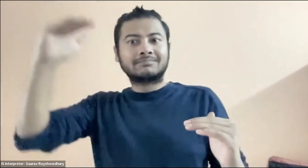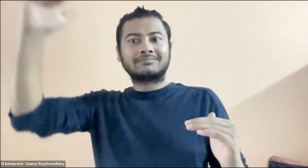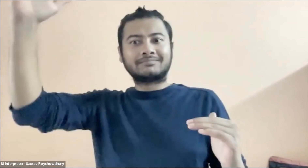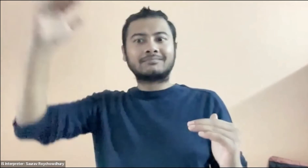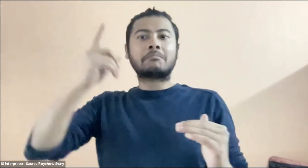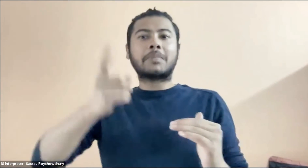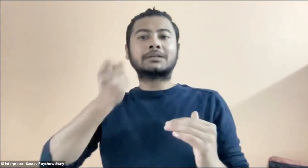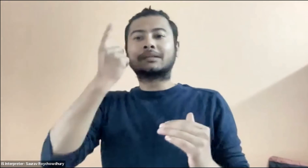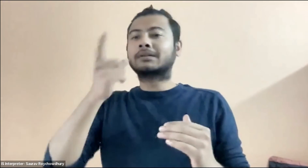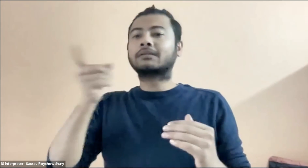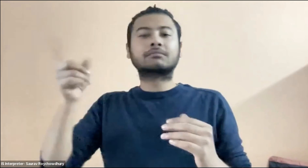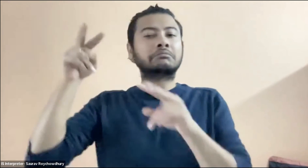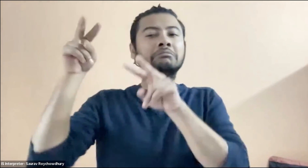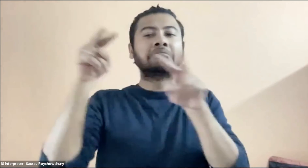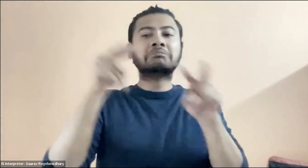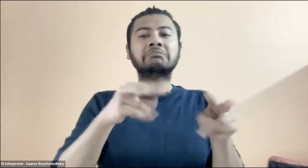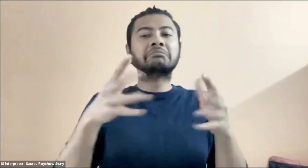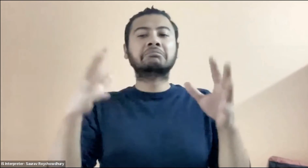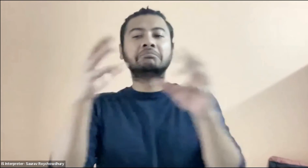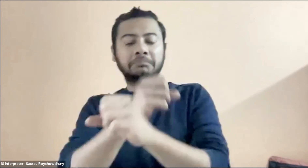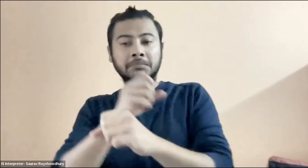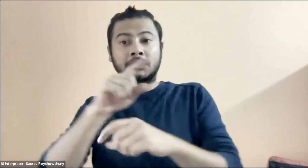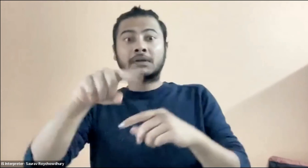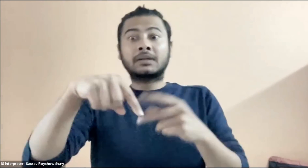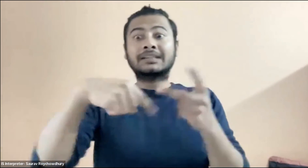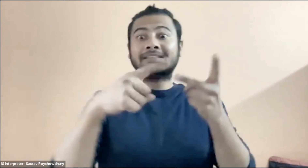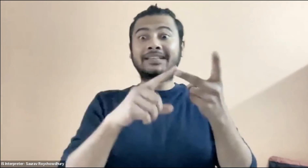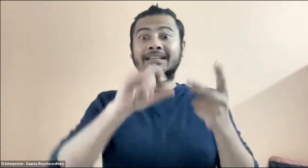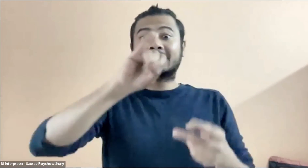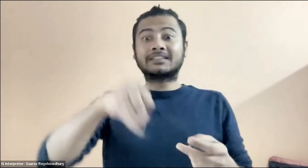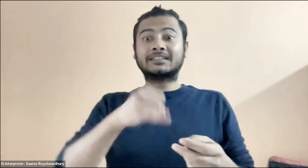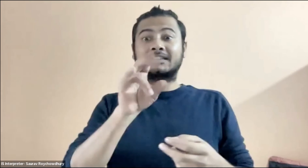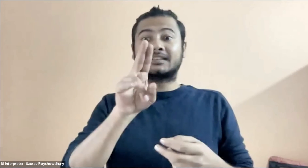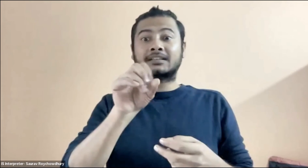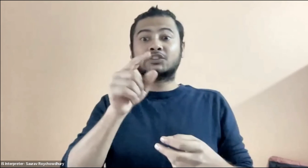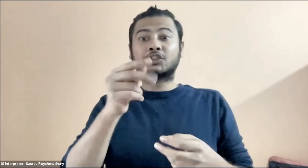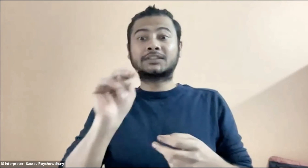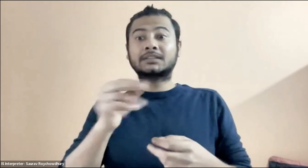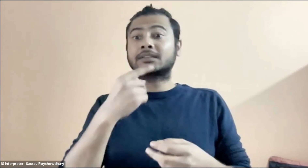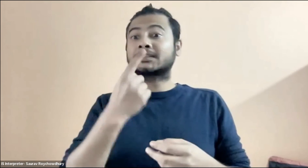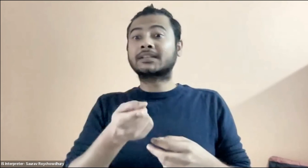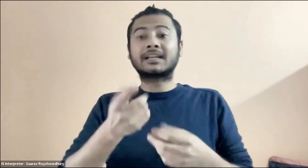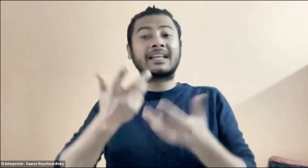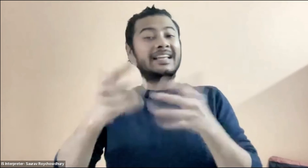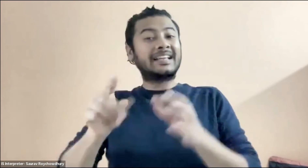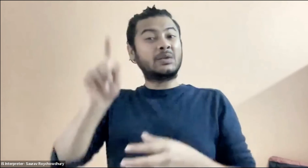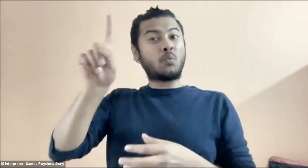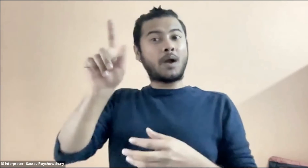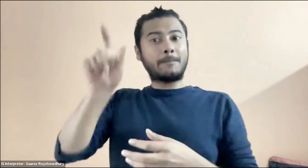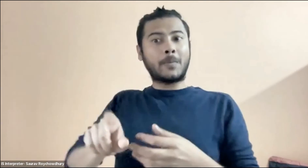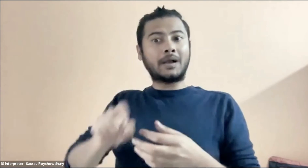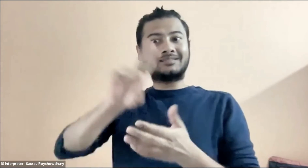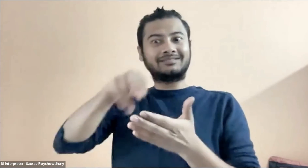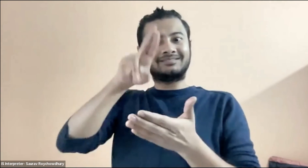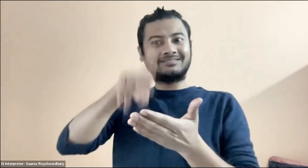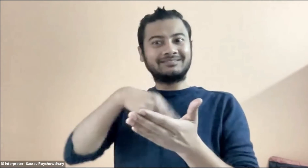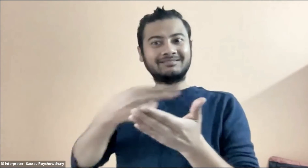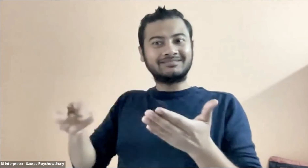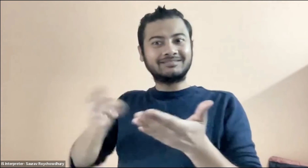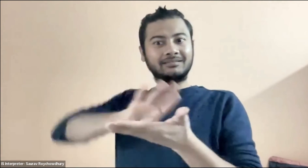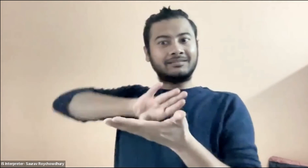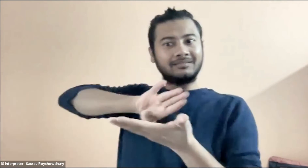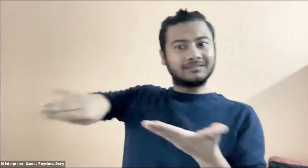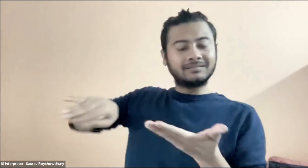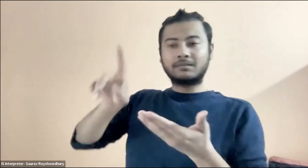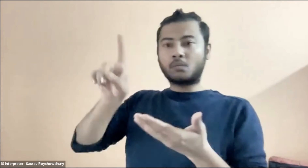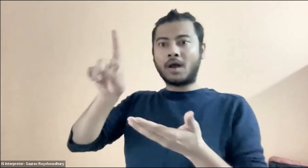in, Justin, your points around leaving no one behind and the equity domain as being a key driver of social participation